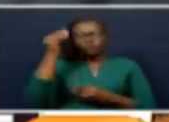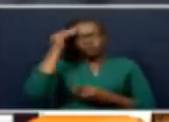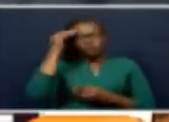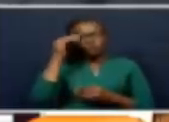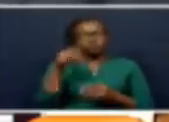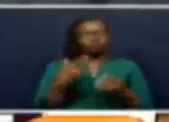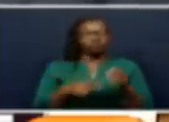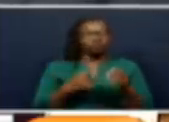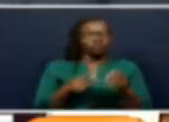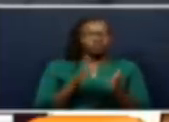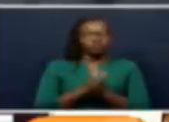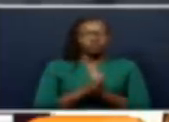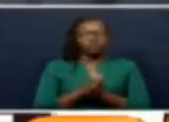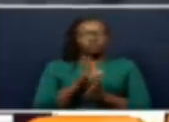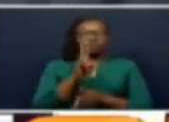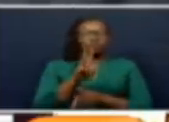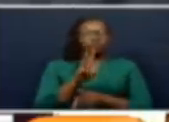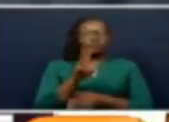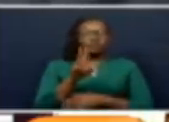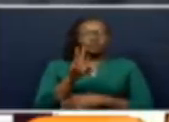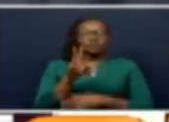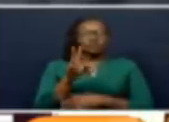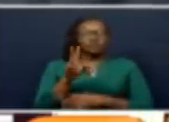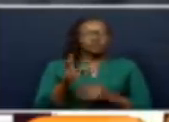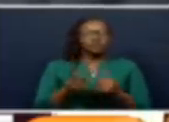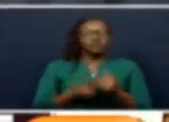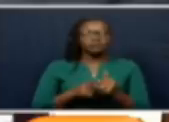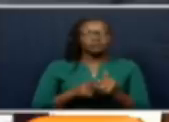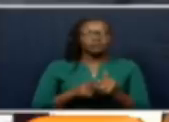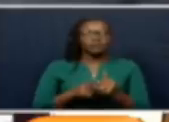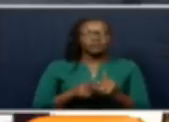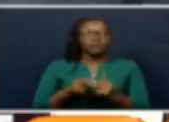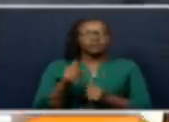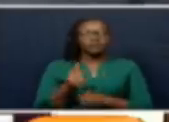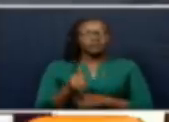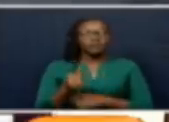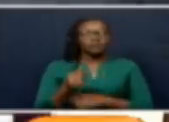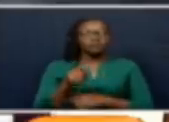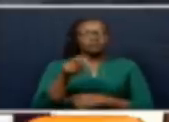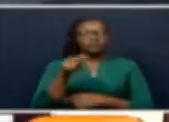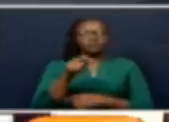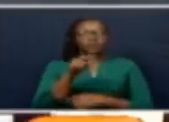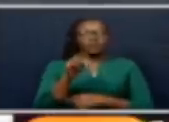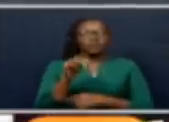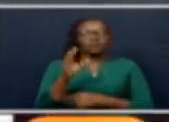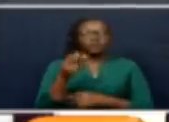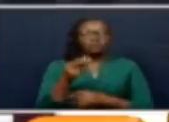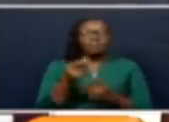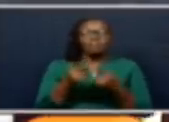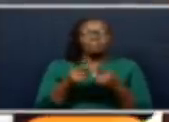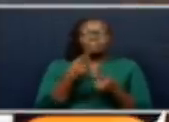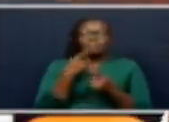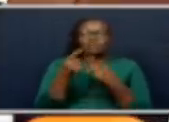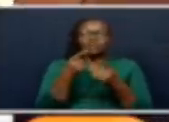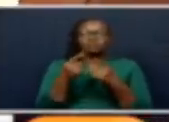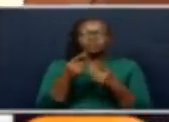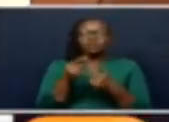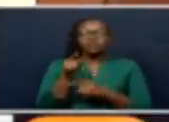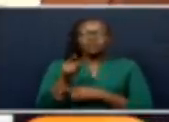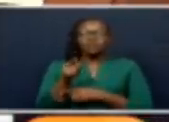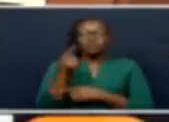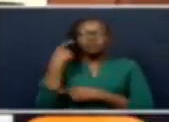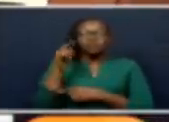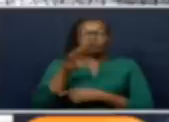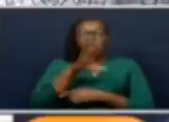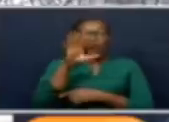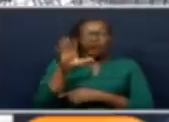million workers that I speak for as their president. I speak for Africa, the Organization of the African Trade Union Unity.